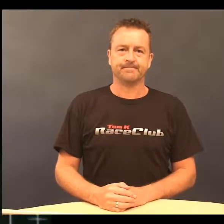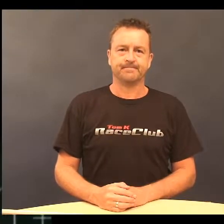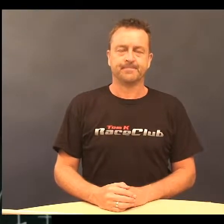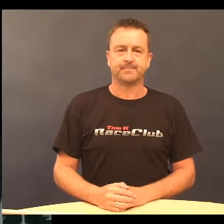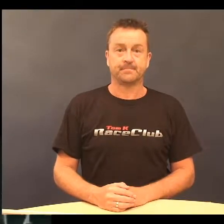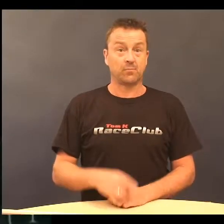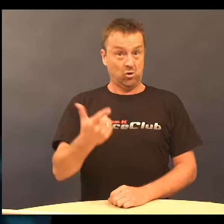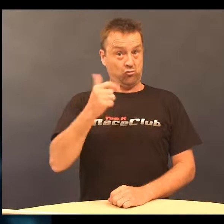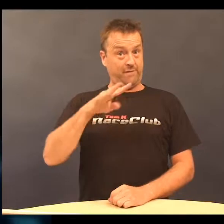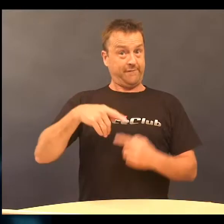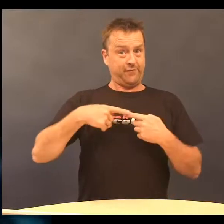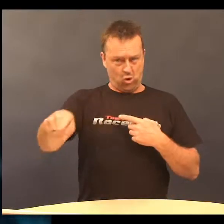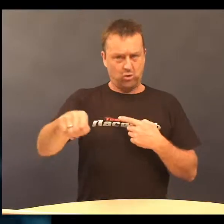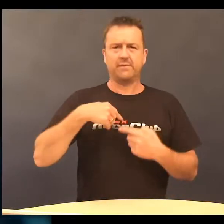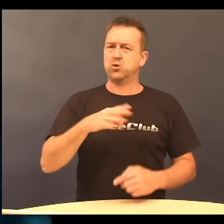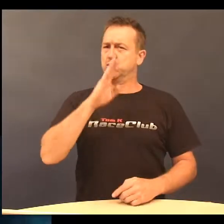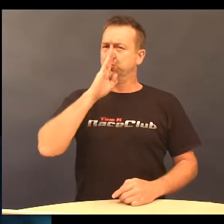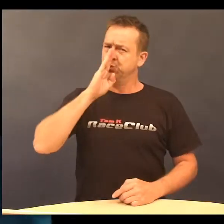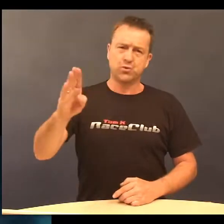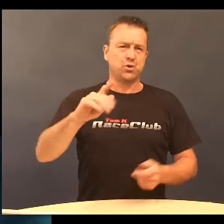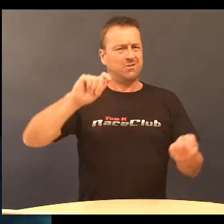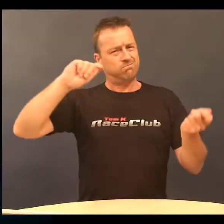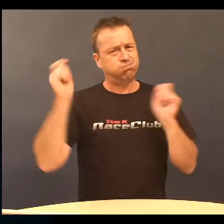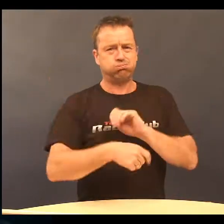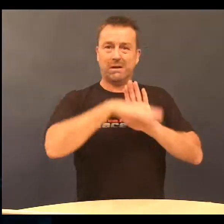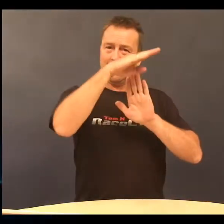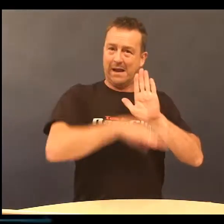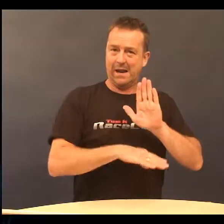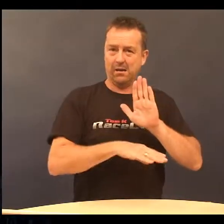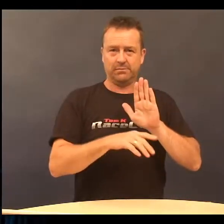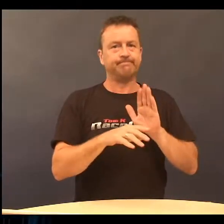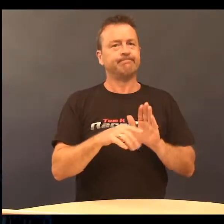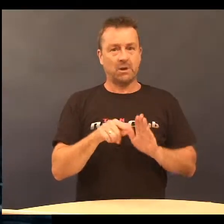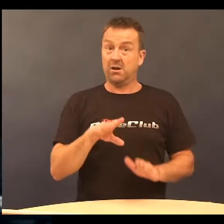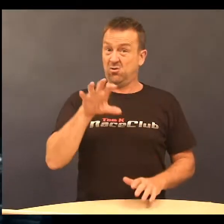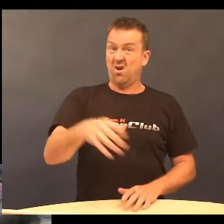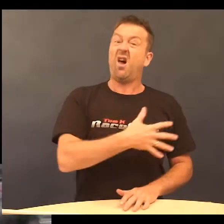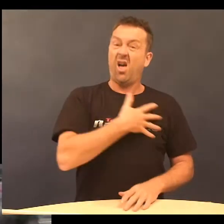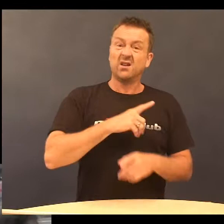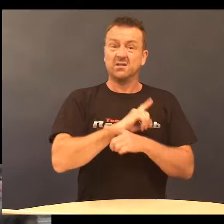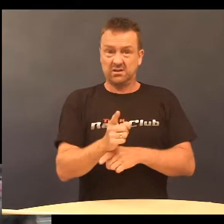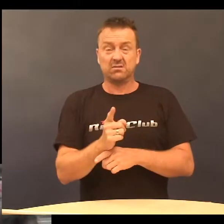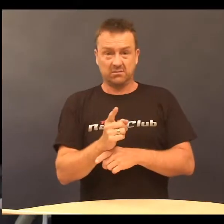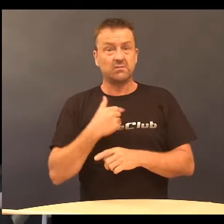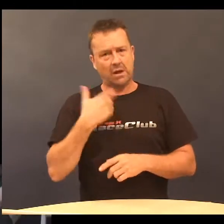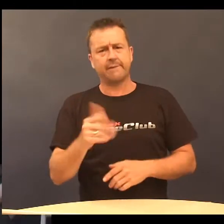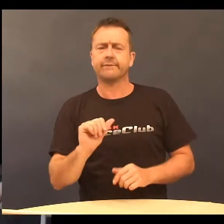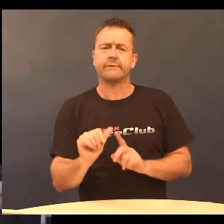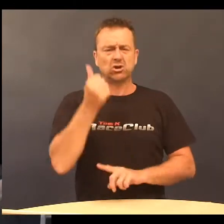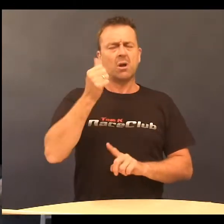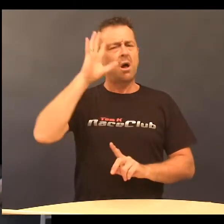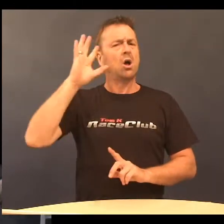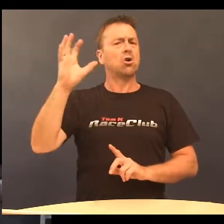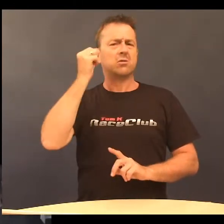As for 2014, we have a complete new set of regulations. It took fairly long to really have the very